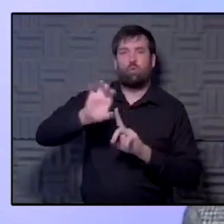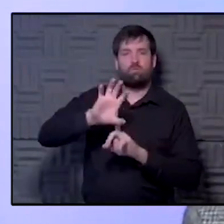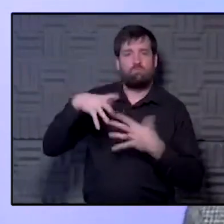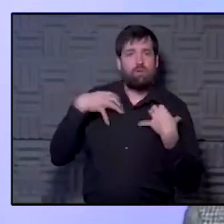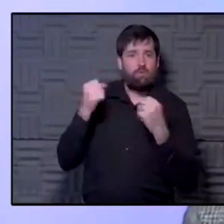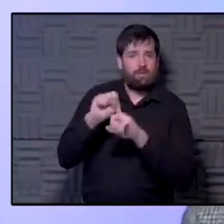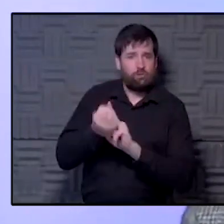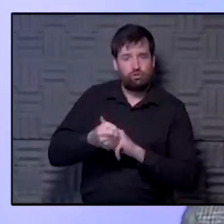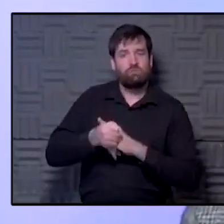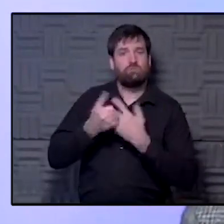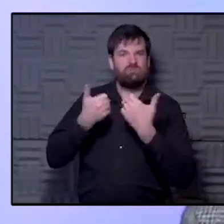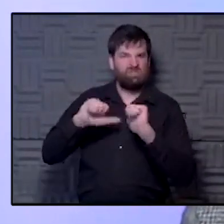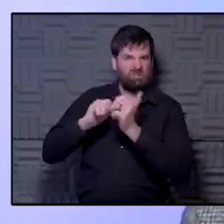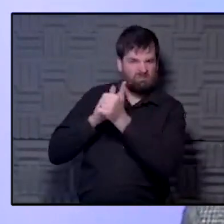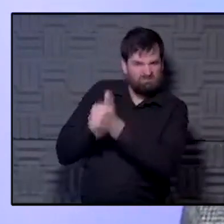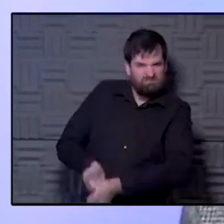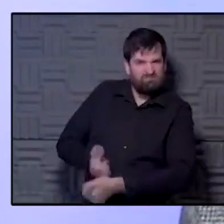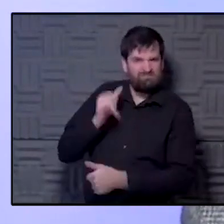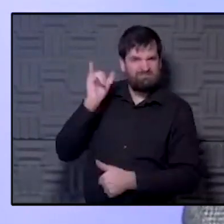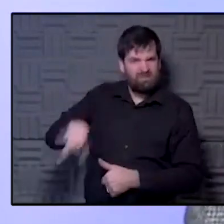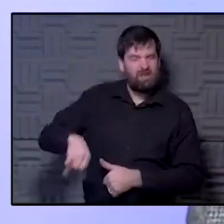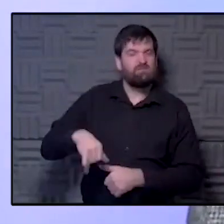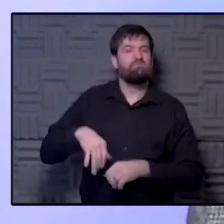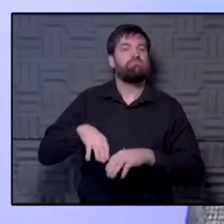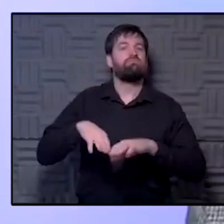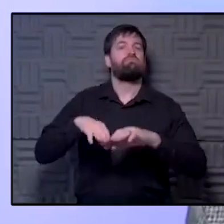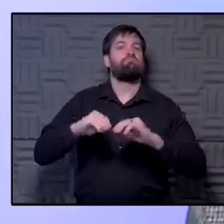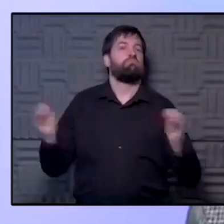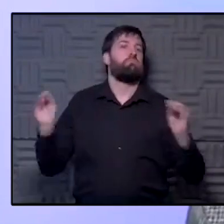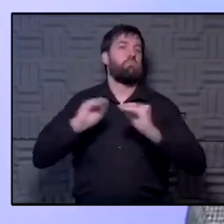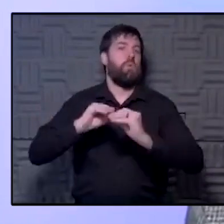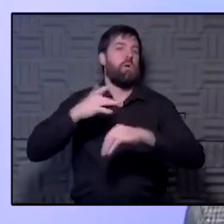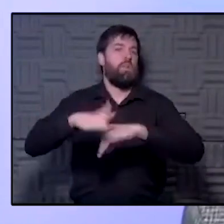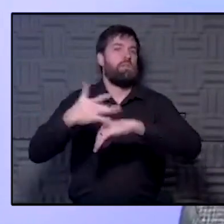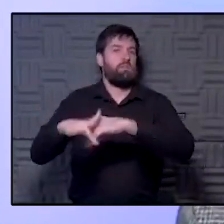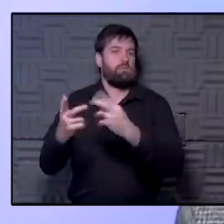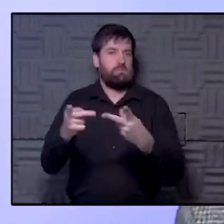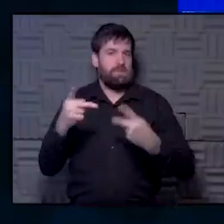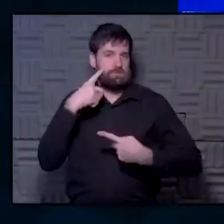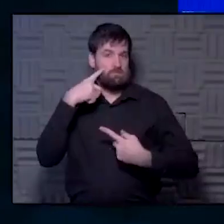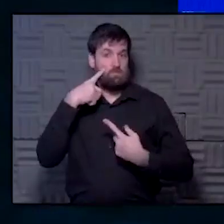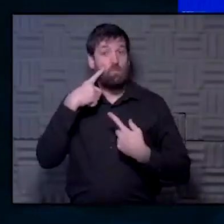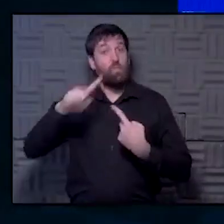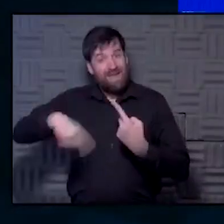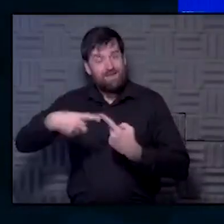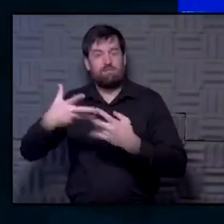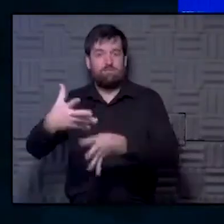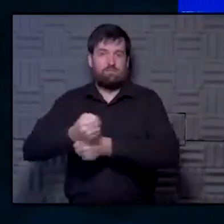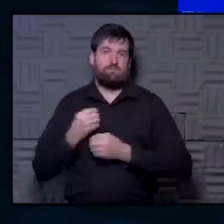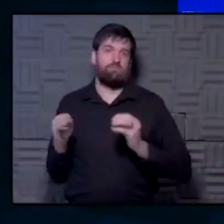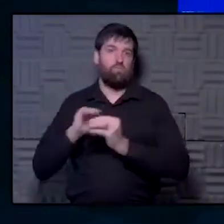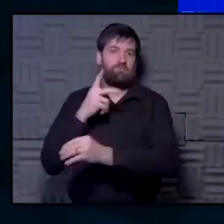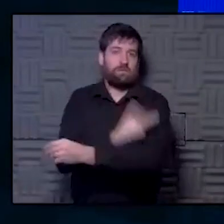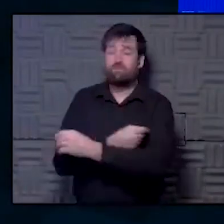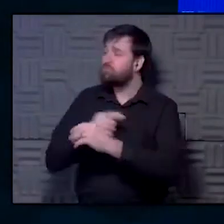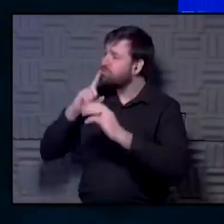we're going to start working off that and open additional sites as soon as we have more vaccine too. Yeah, and congratulations. You guys have